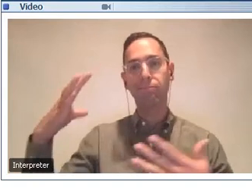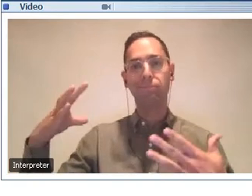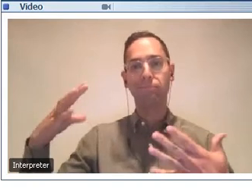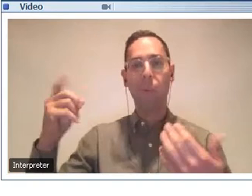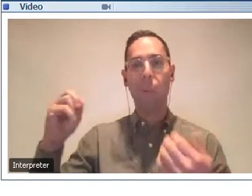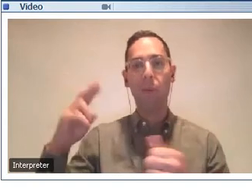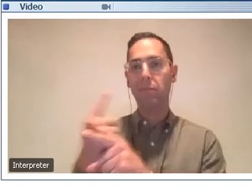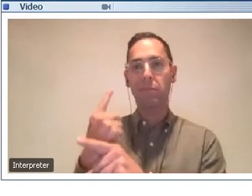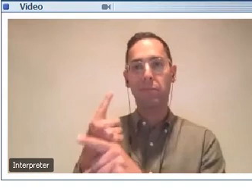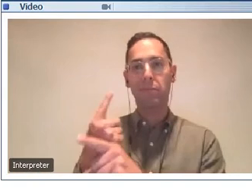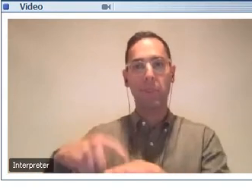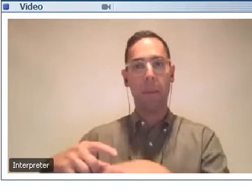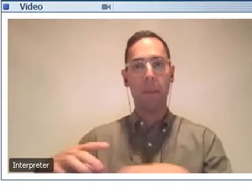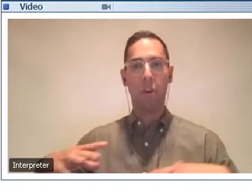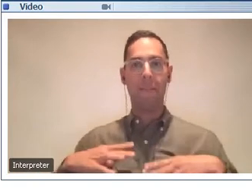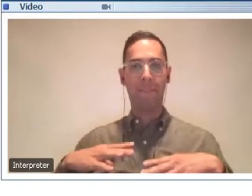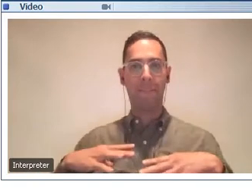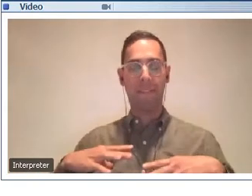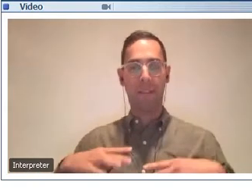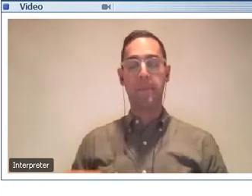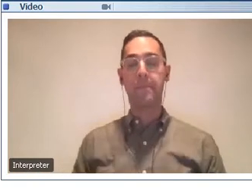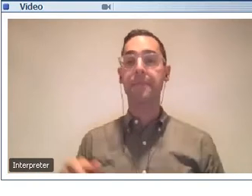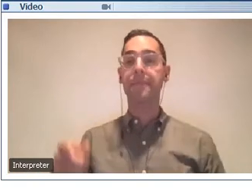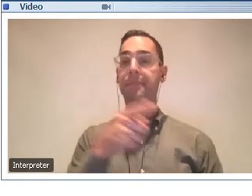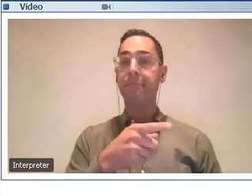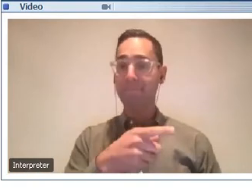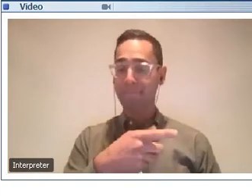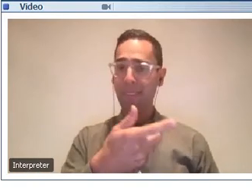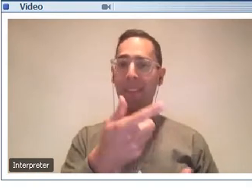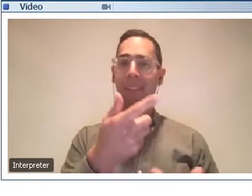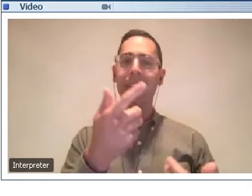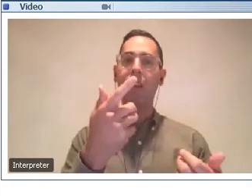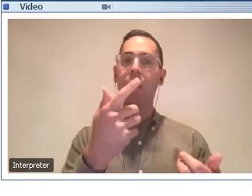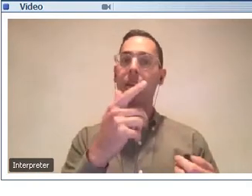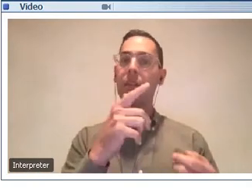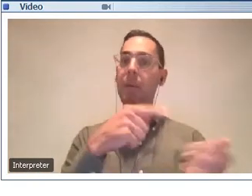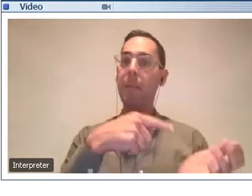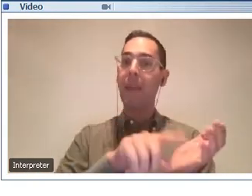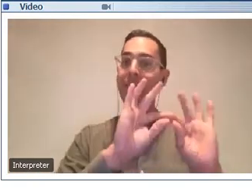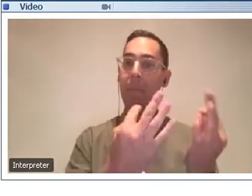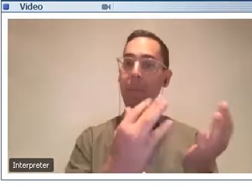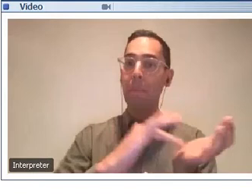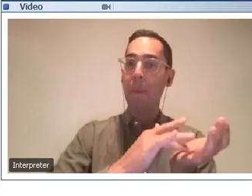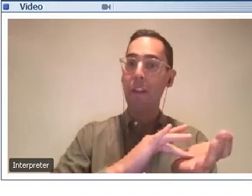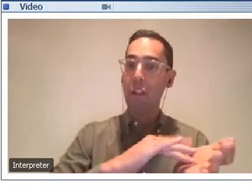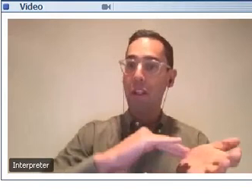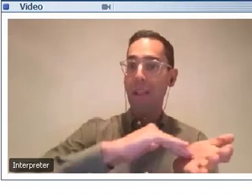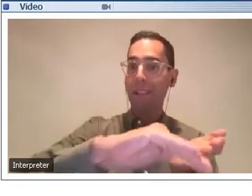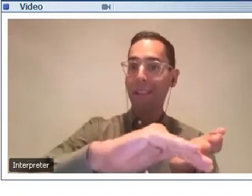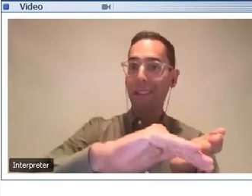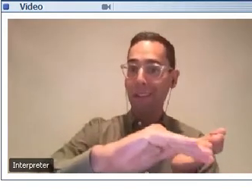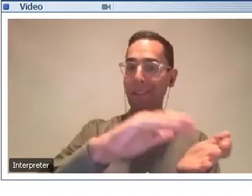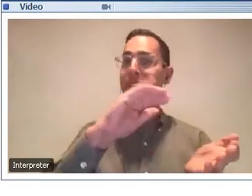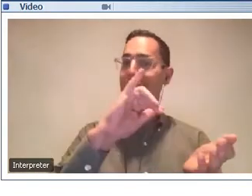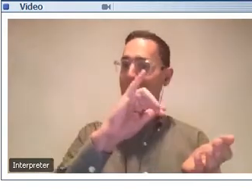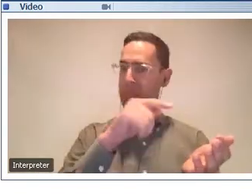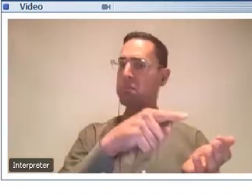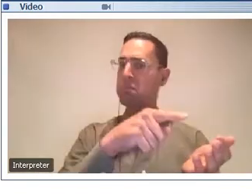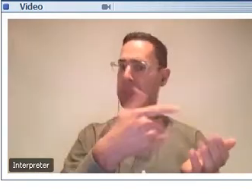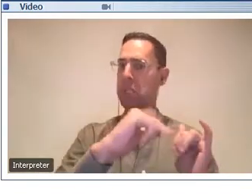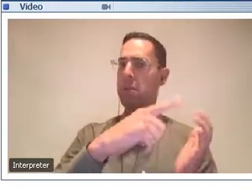is leave that is there for you if you are experiencing one of these three situations. So unlike,